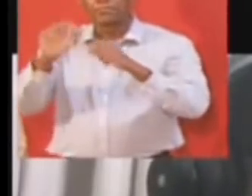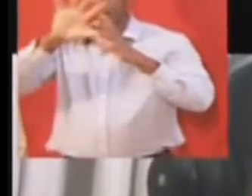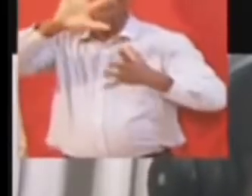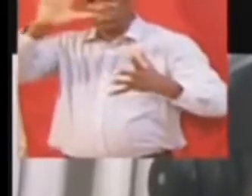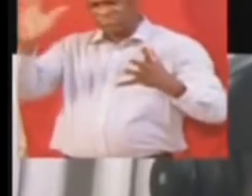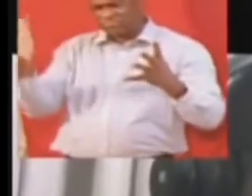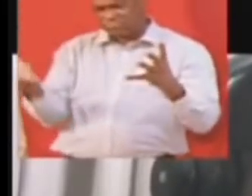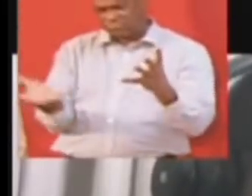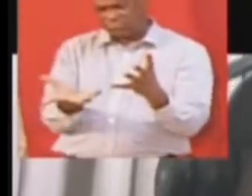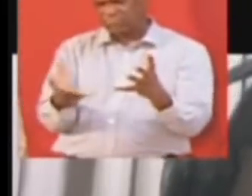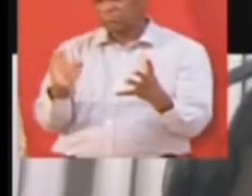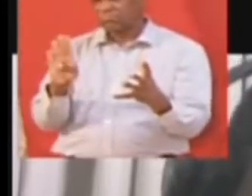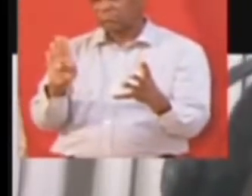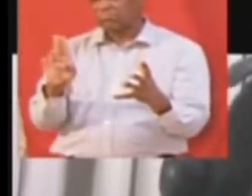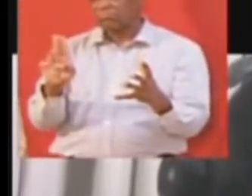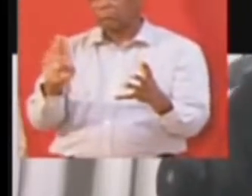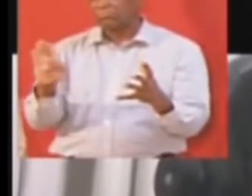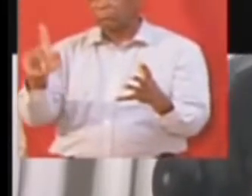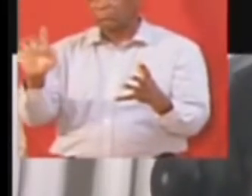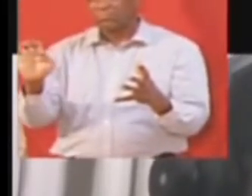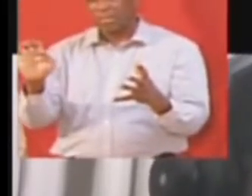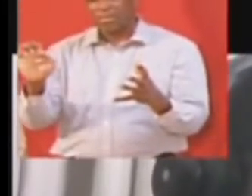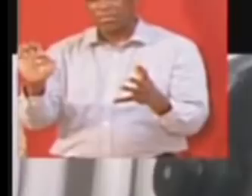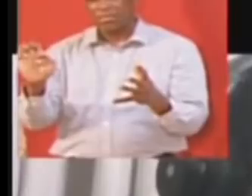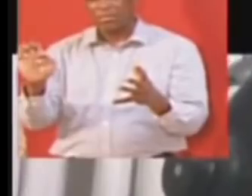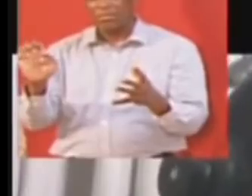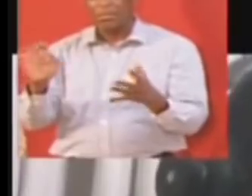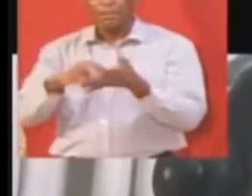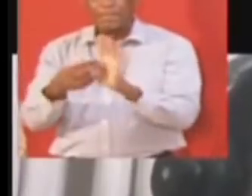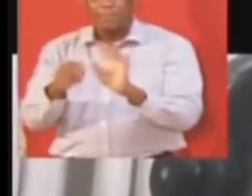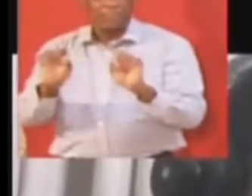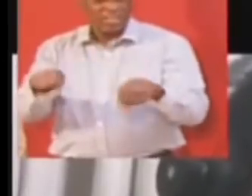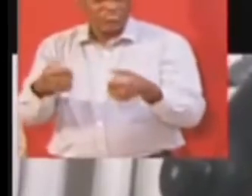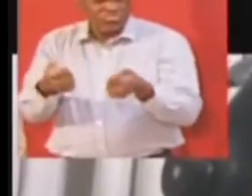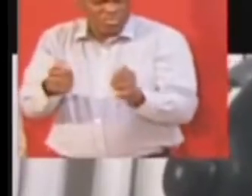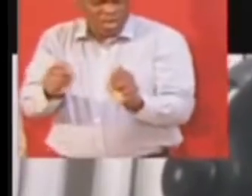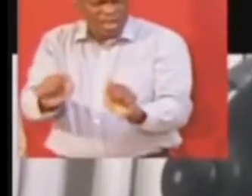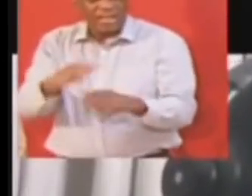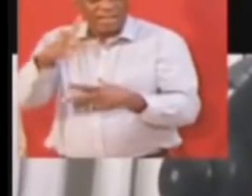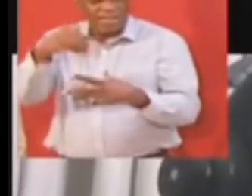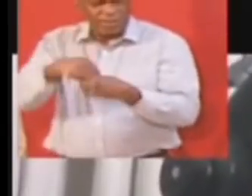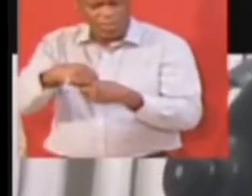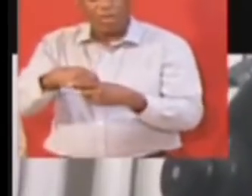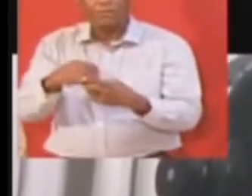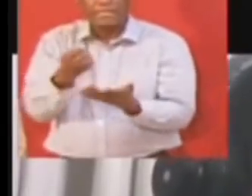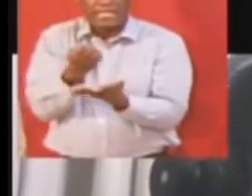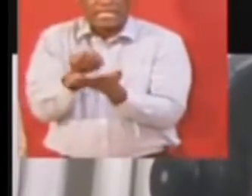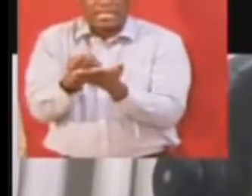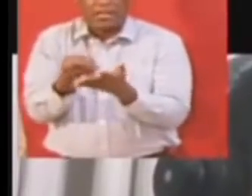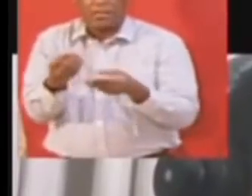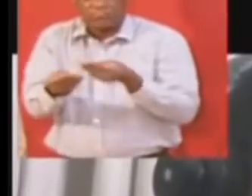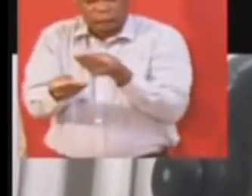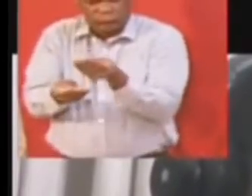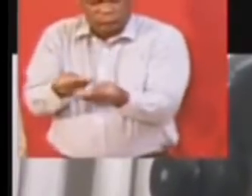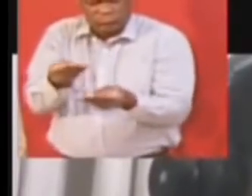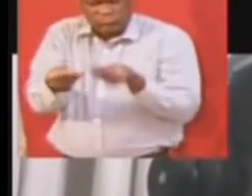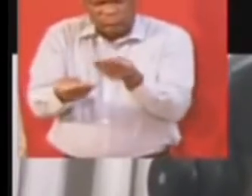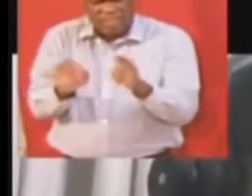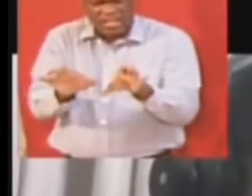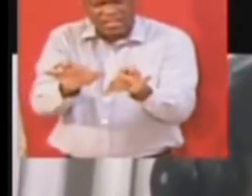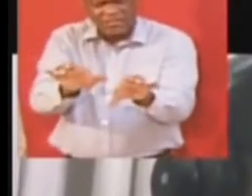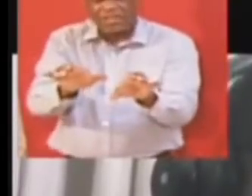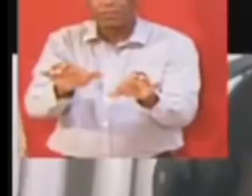engaging some kind of economic activity within the region. Since that last meeting, has there been any other discussions or